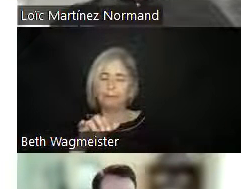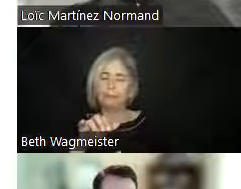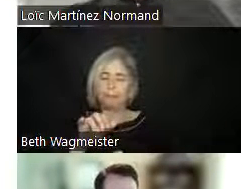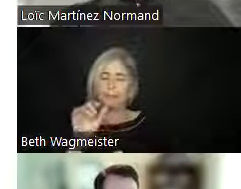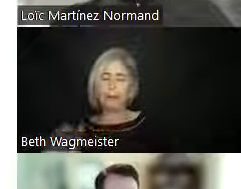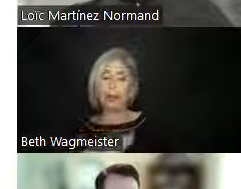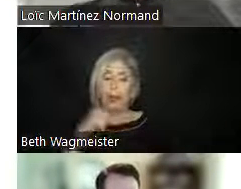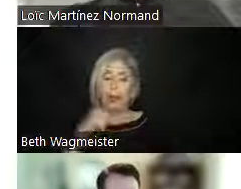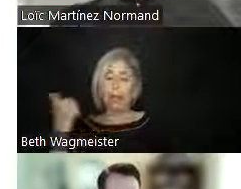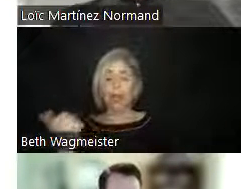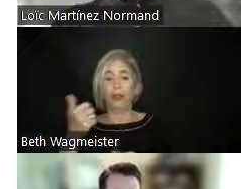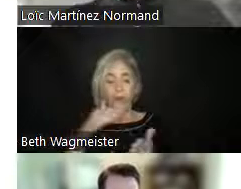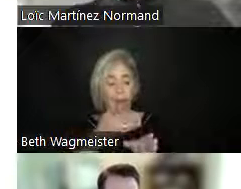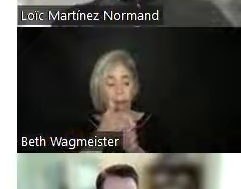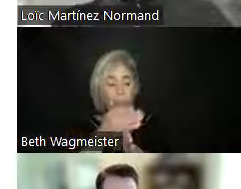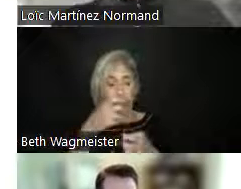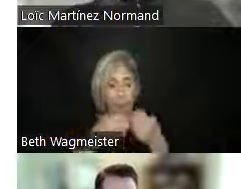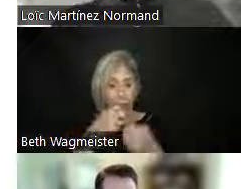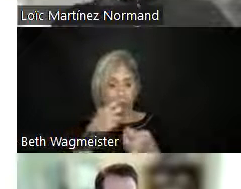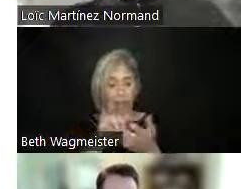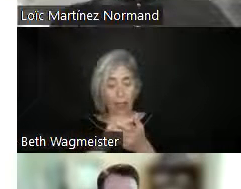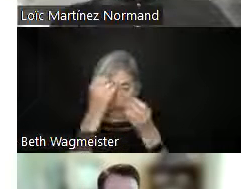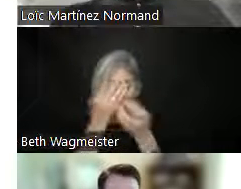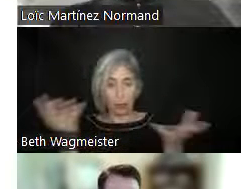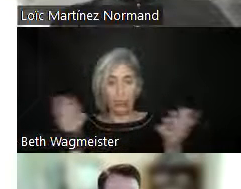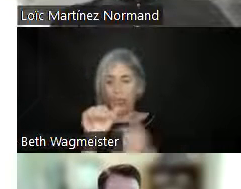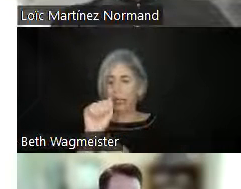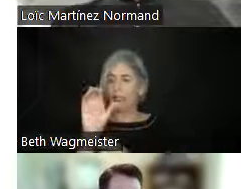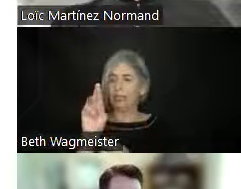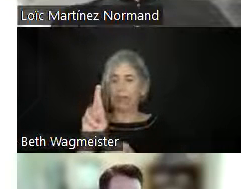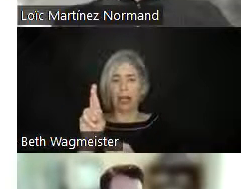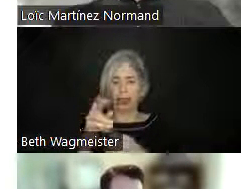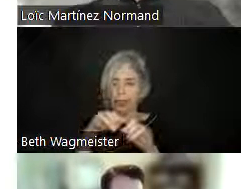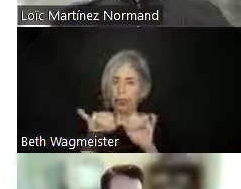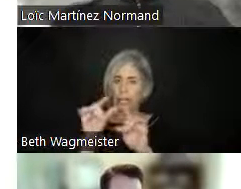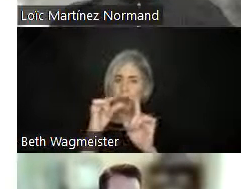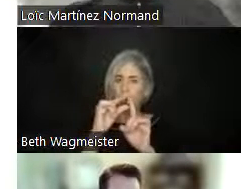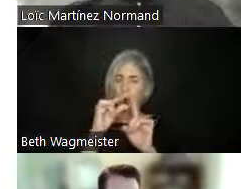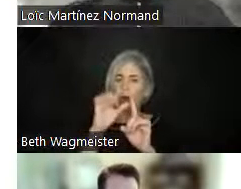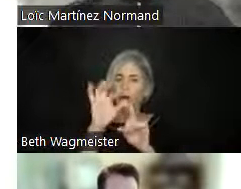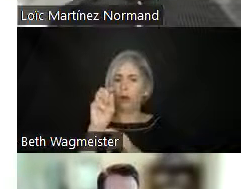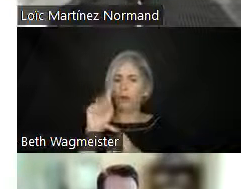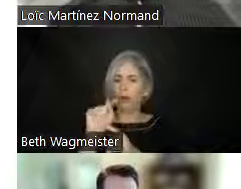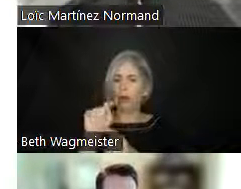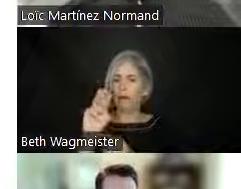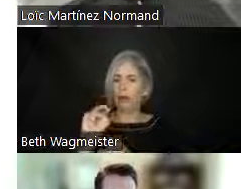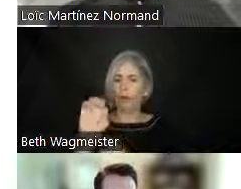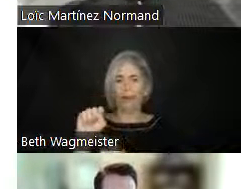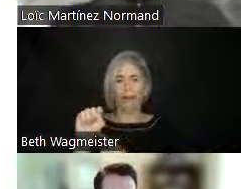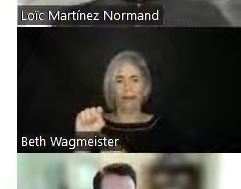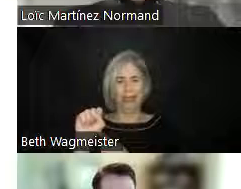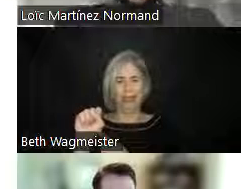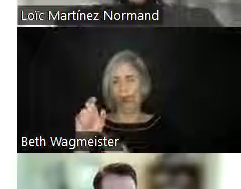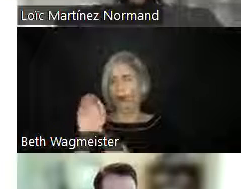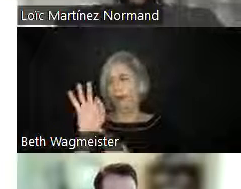the other really main problem is that information in the ACR is still within a Word format, a Microsoft Word format or in